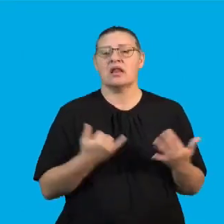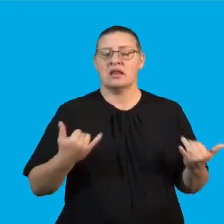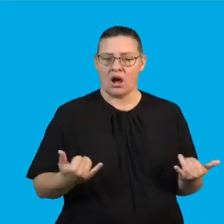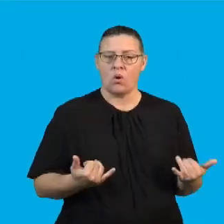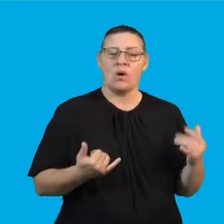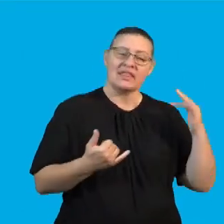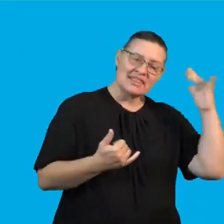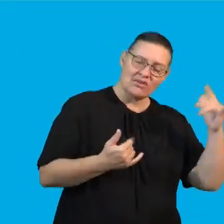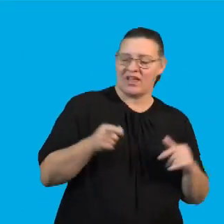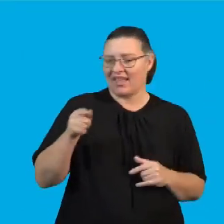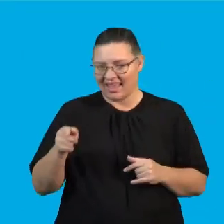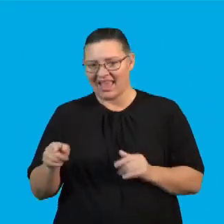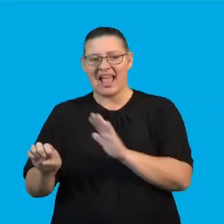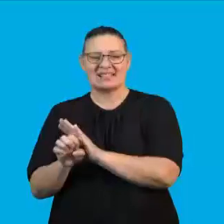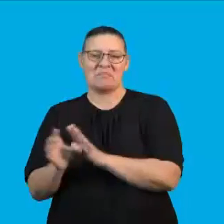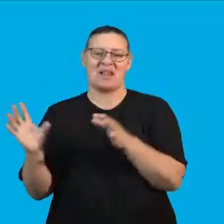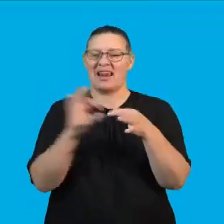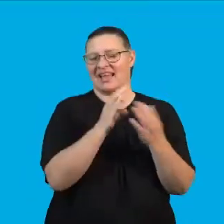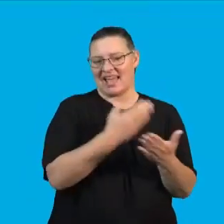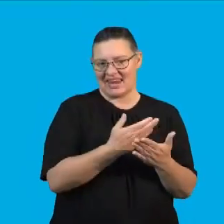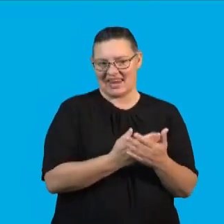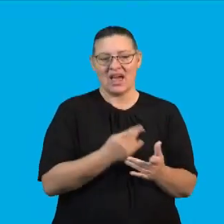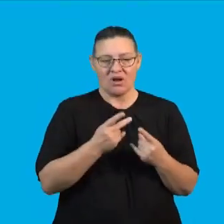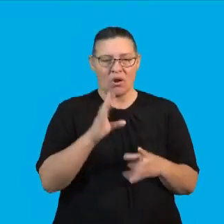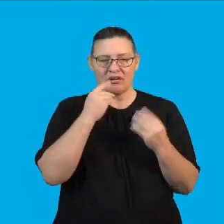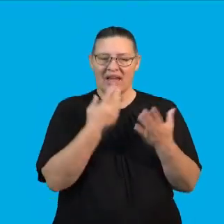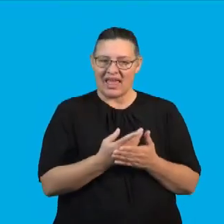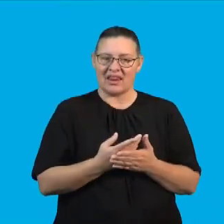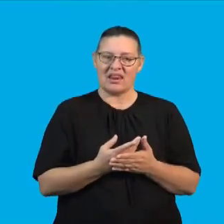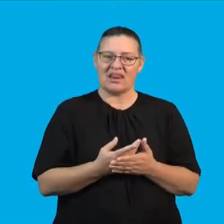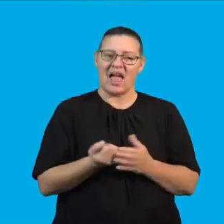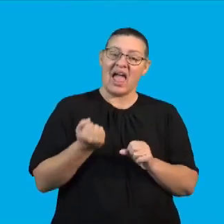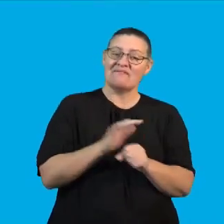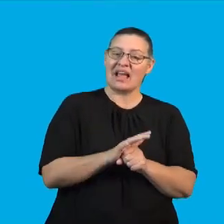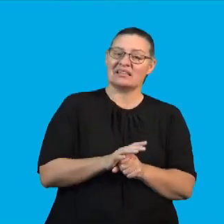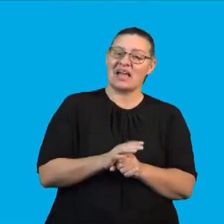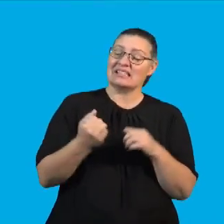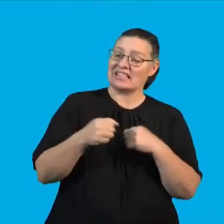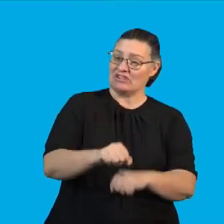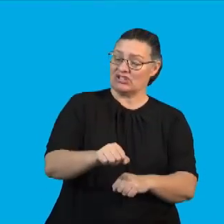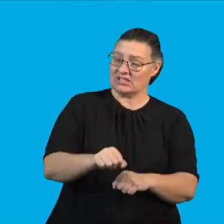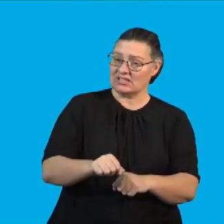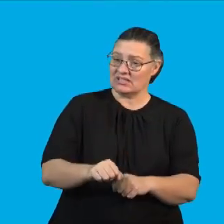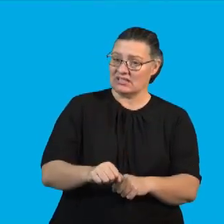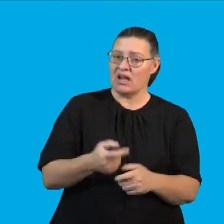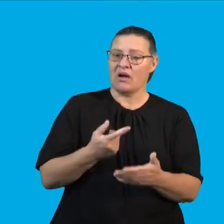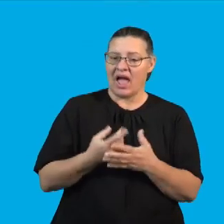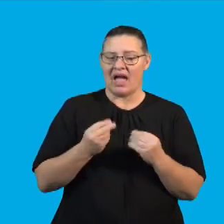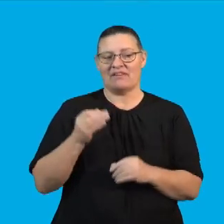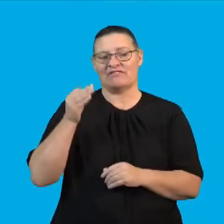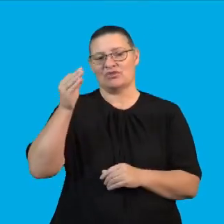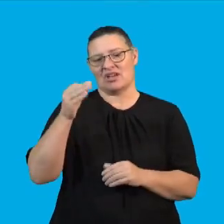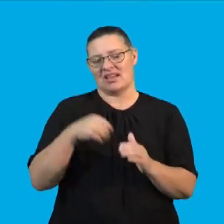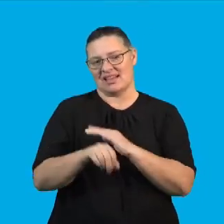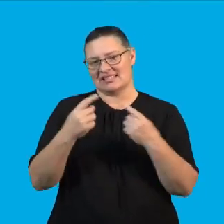given, we're able to link the theory. And learners were unable to predict the effect of reproductive strategies have